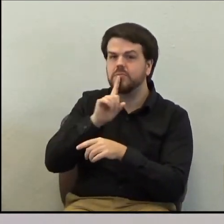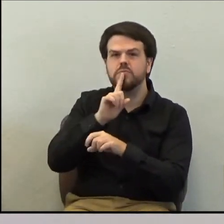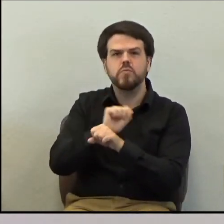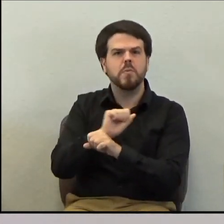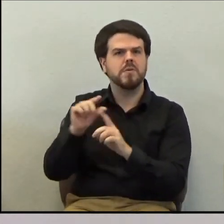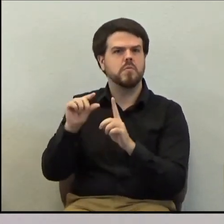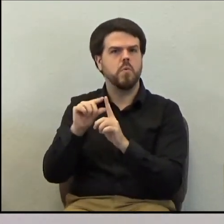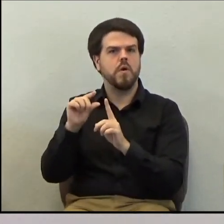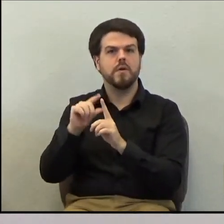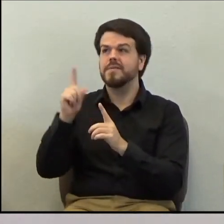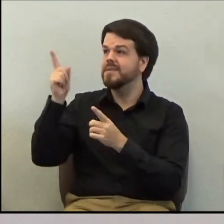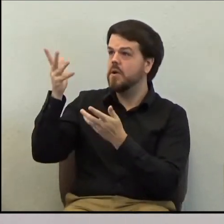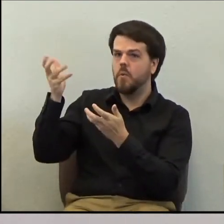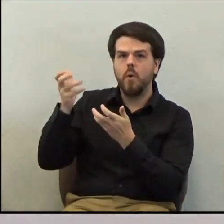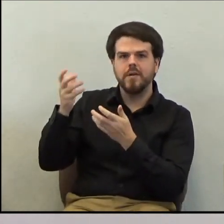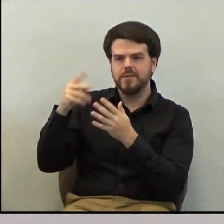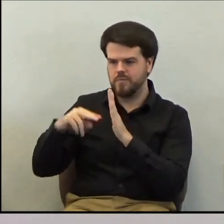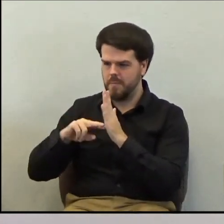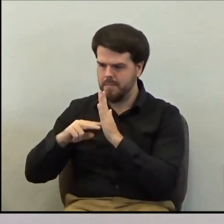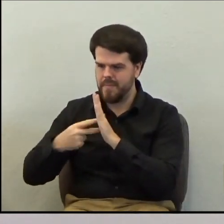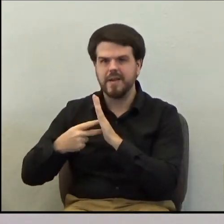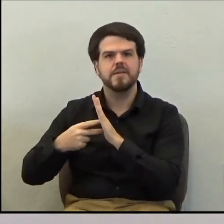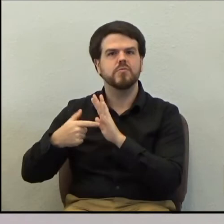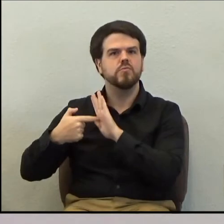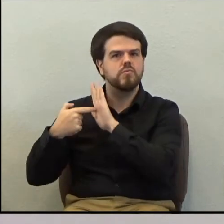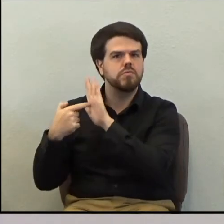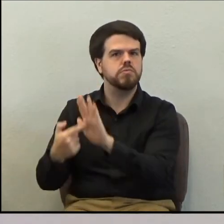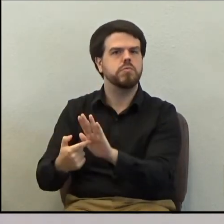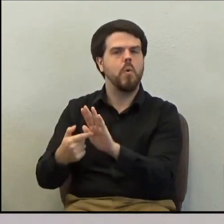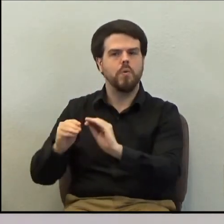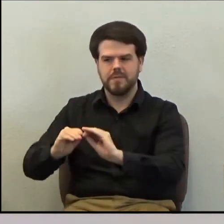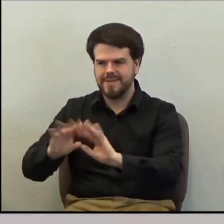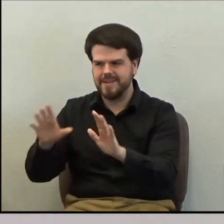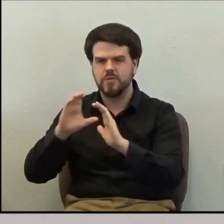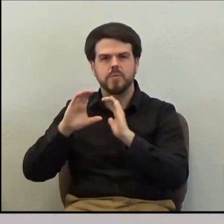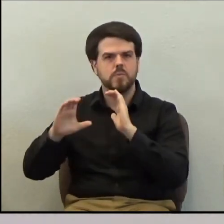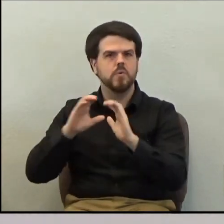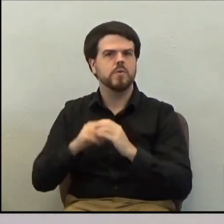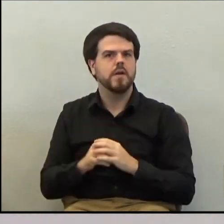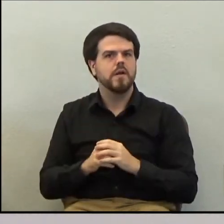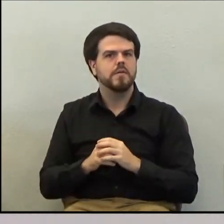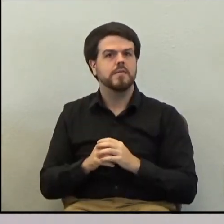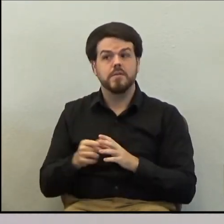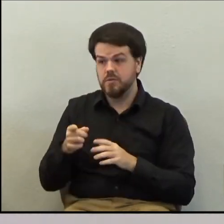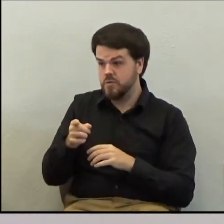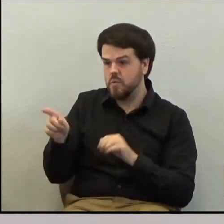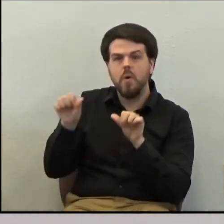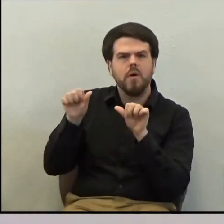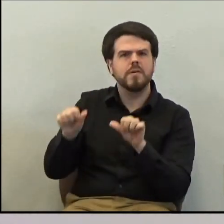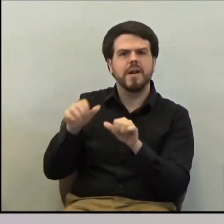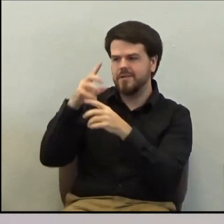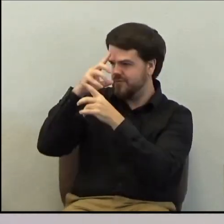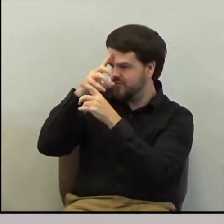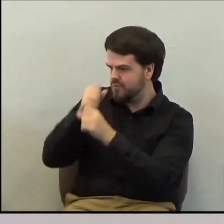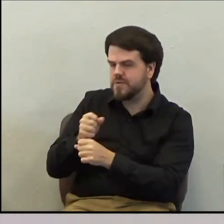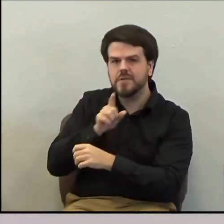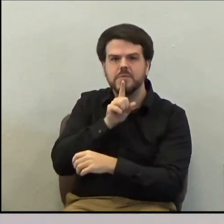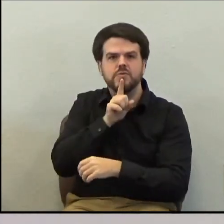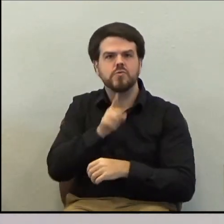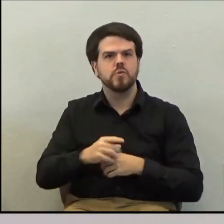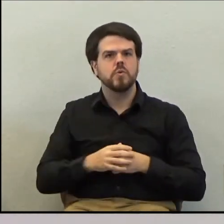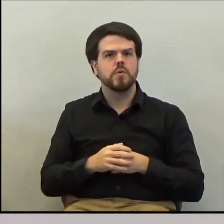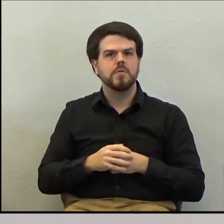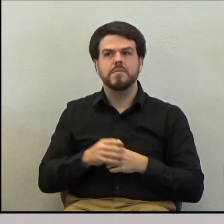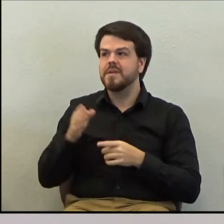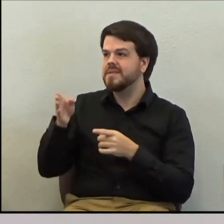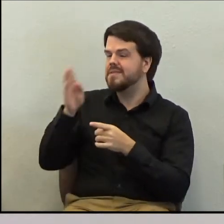what God wanted you to hear, what he wants you to know and to believe, and what you can count on to be true because God does not